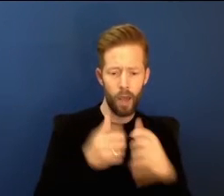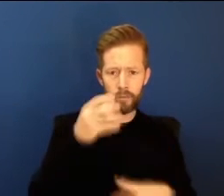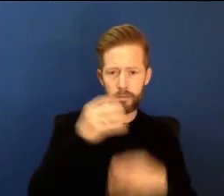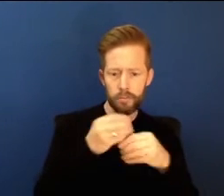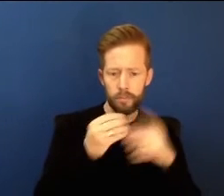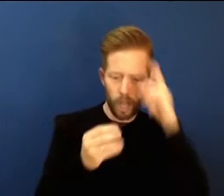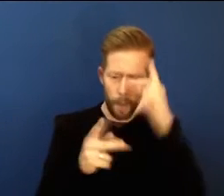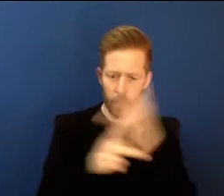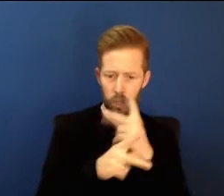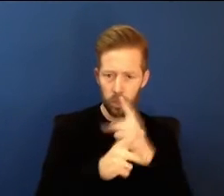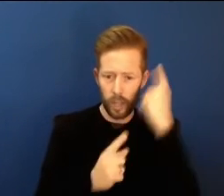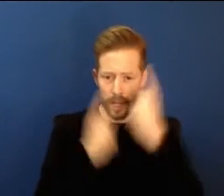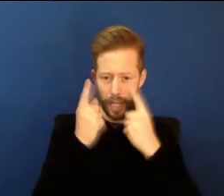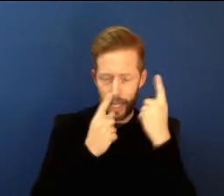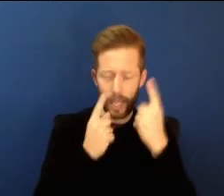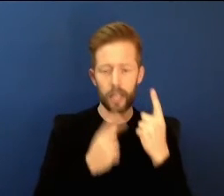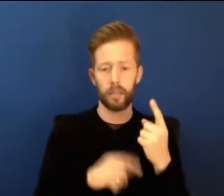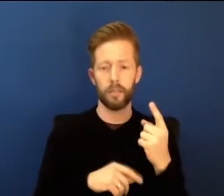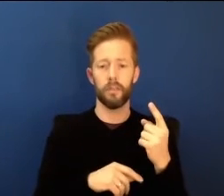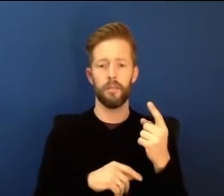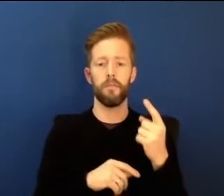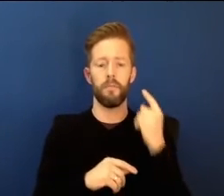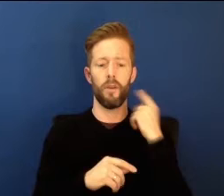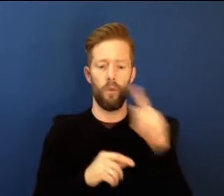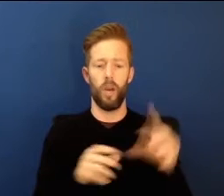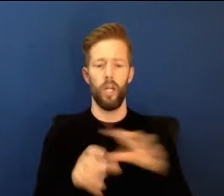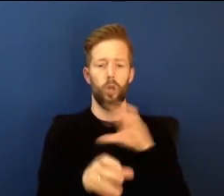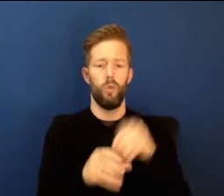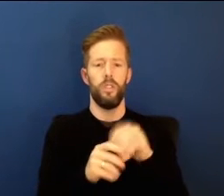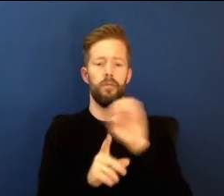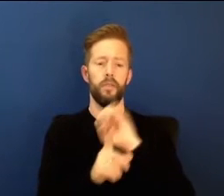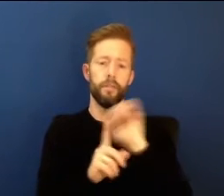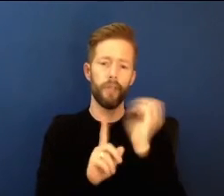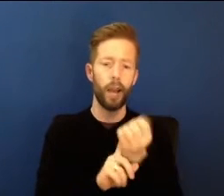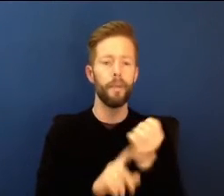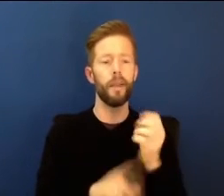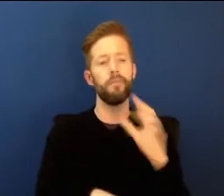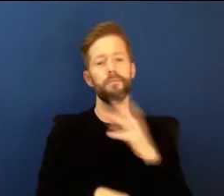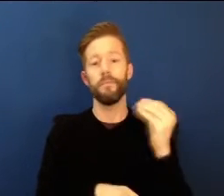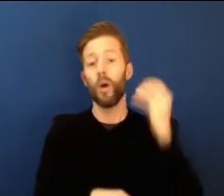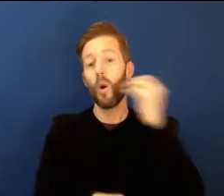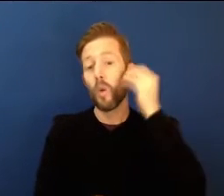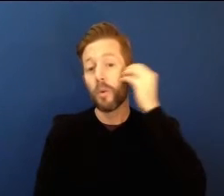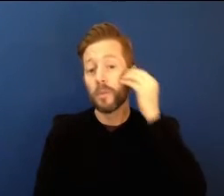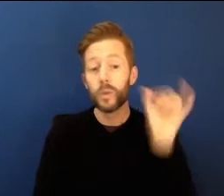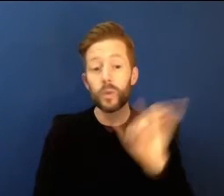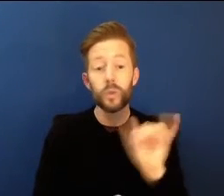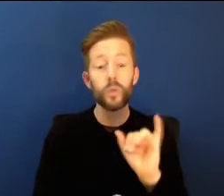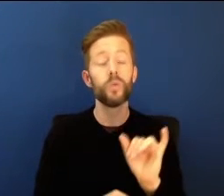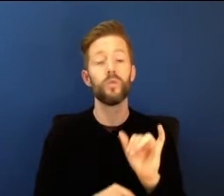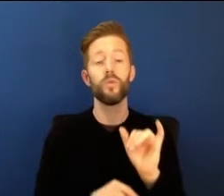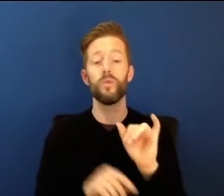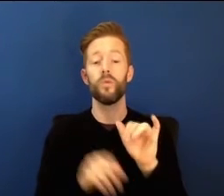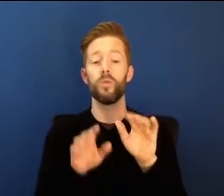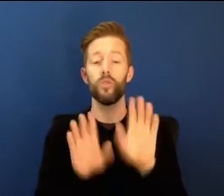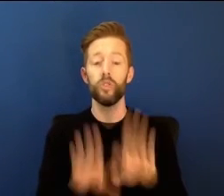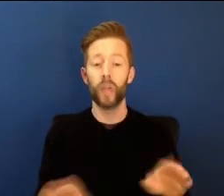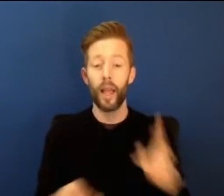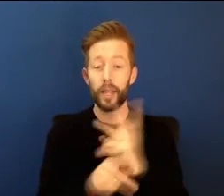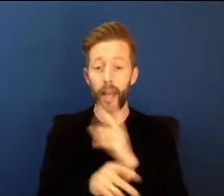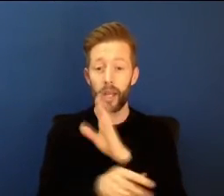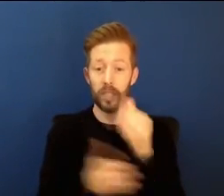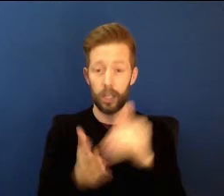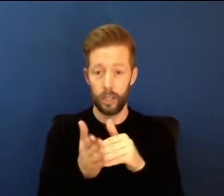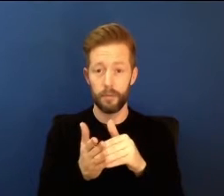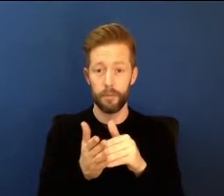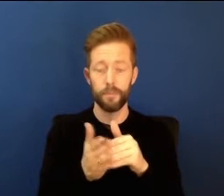computational thinking for inclusive settings that also include, homes and child care